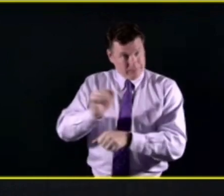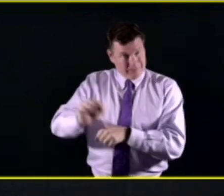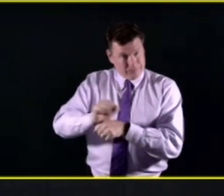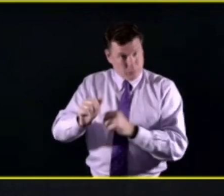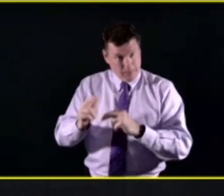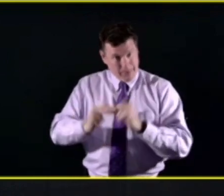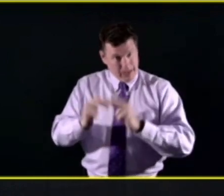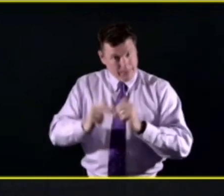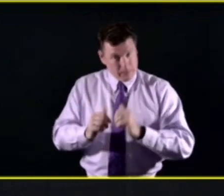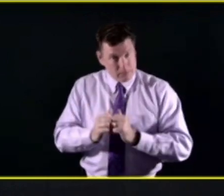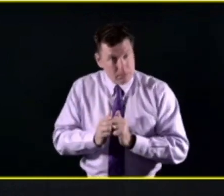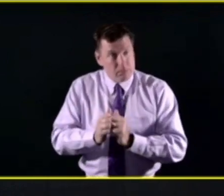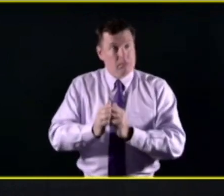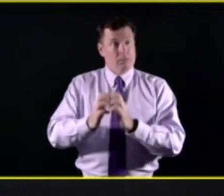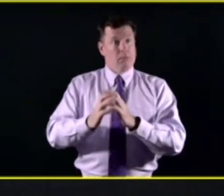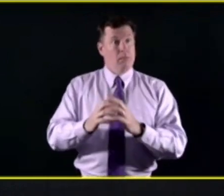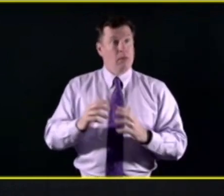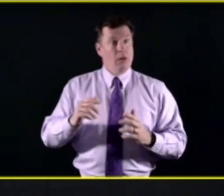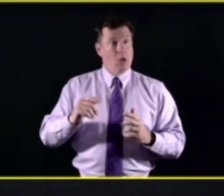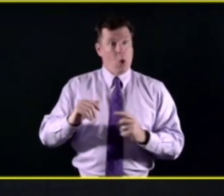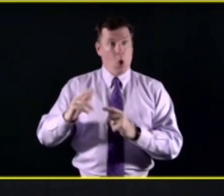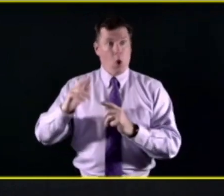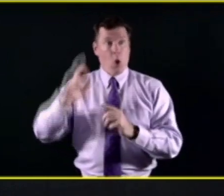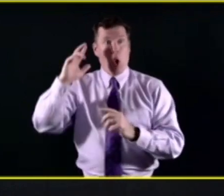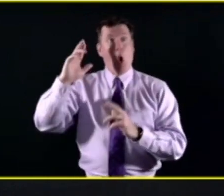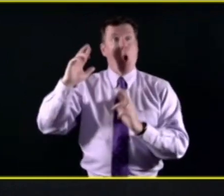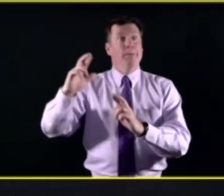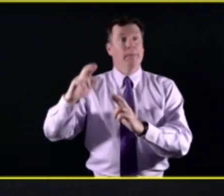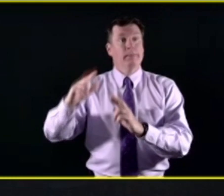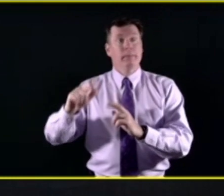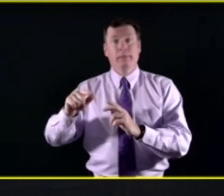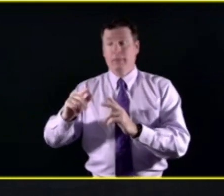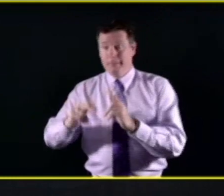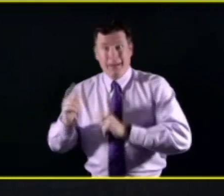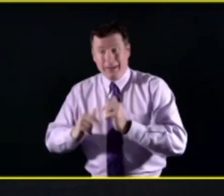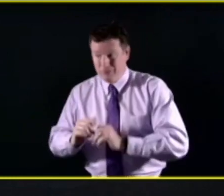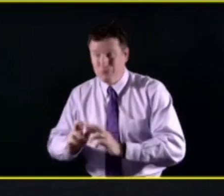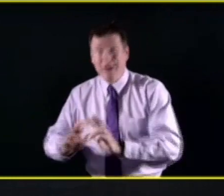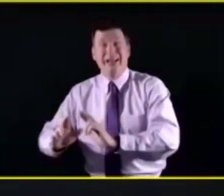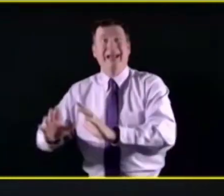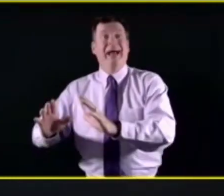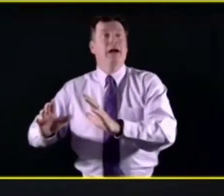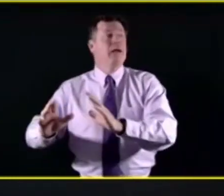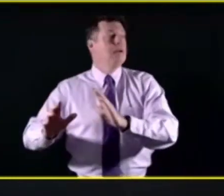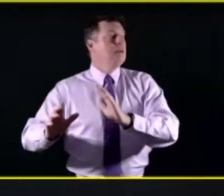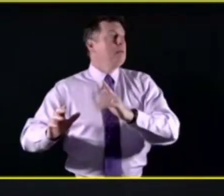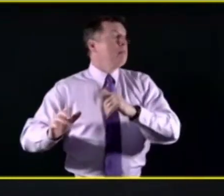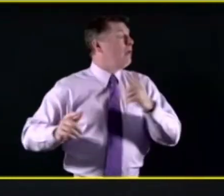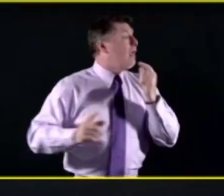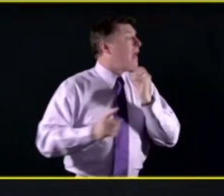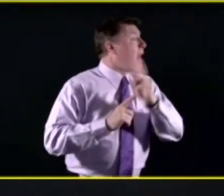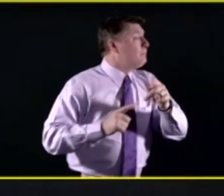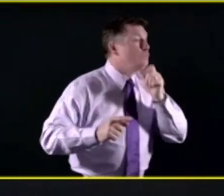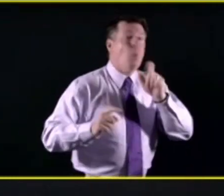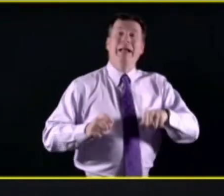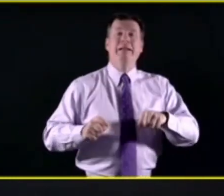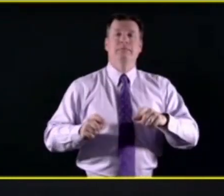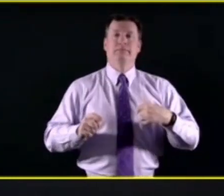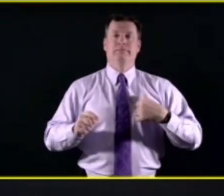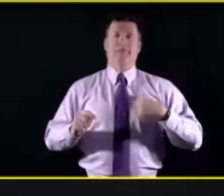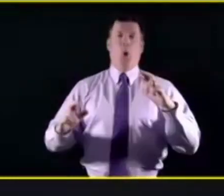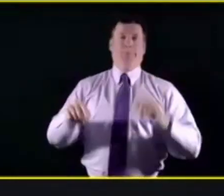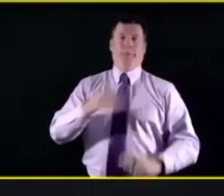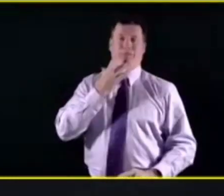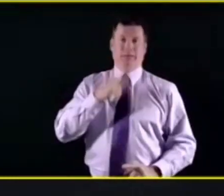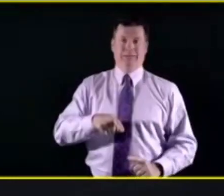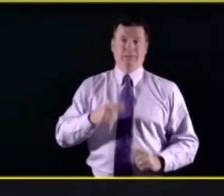need that capacity, because if we can manage to keep the curve flat, then we won't need to have that volume of contact tracers. But I do think that it